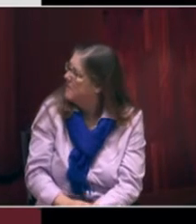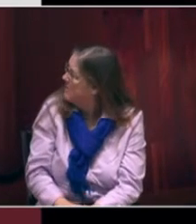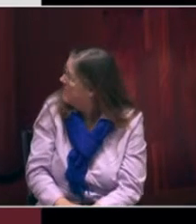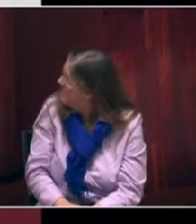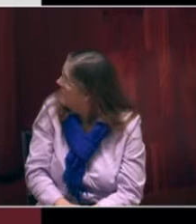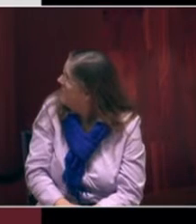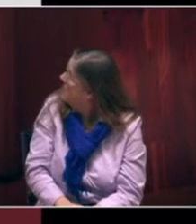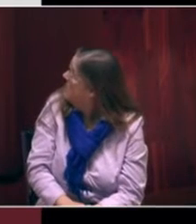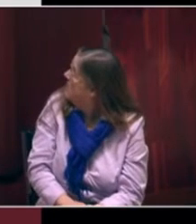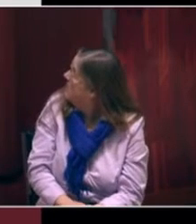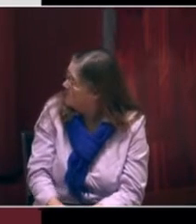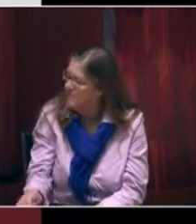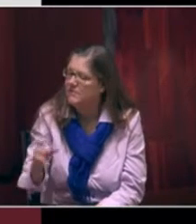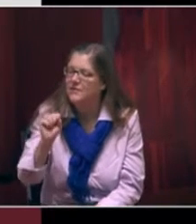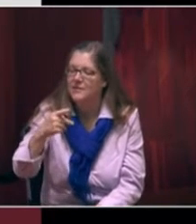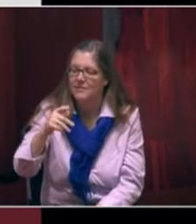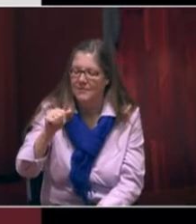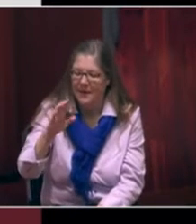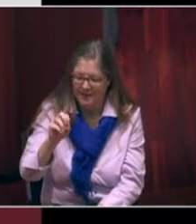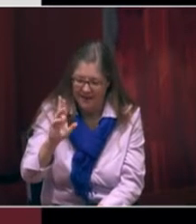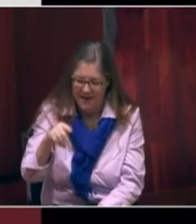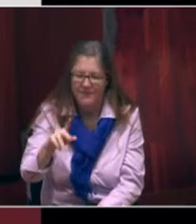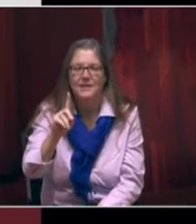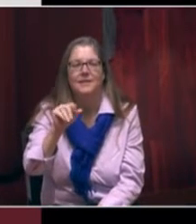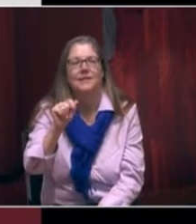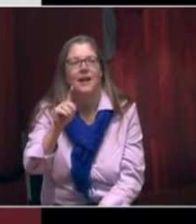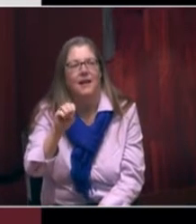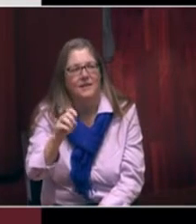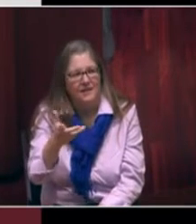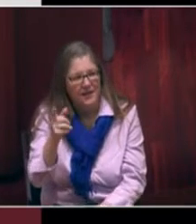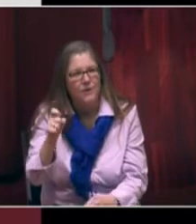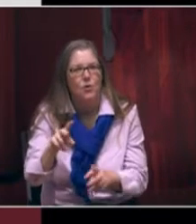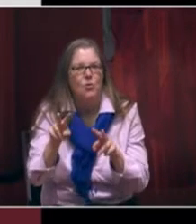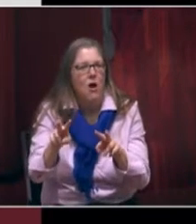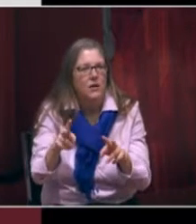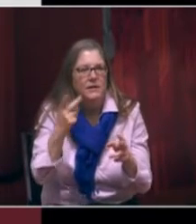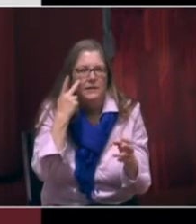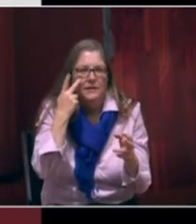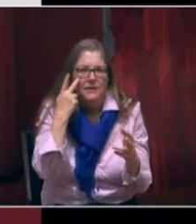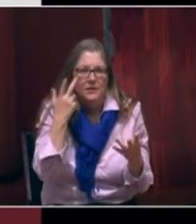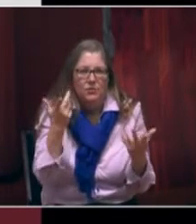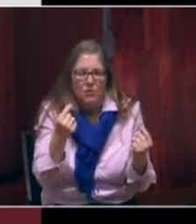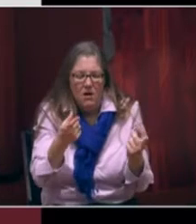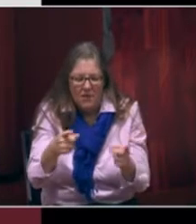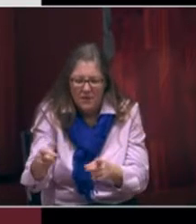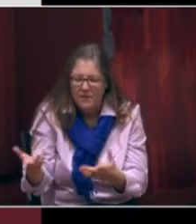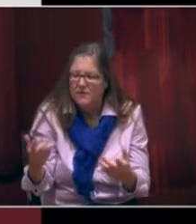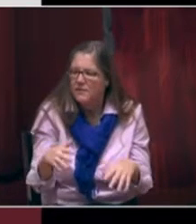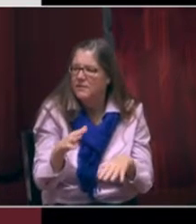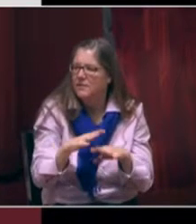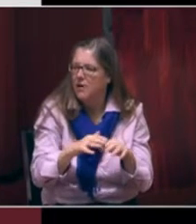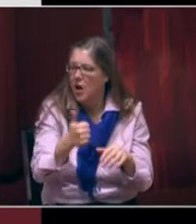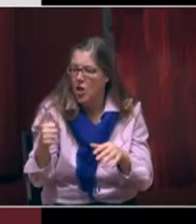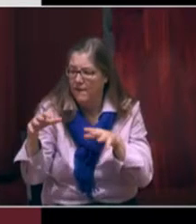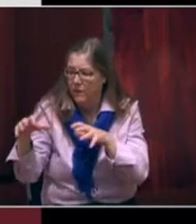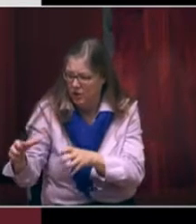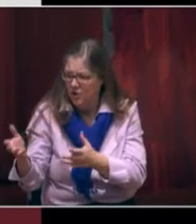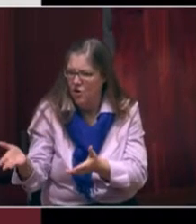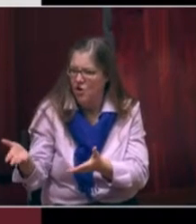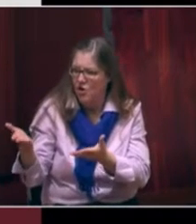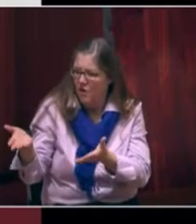disposal versus the incoming, you know, we're going to need to watch what happens as till drops off and maybe some of these other freezes we're lifting